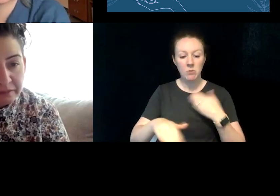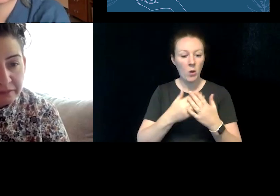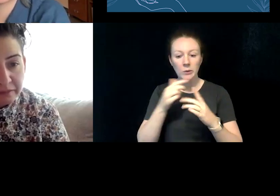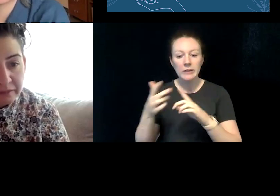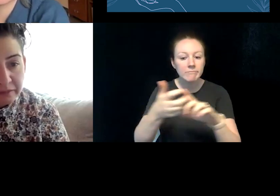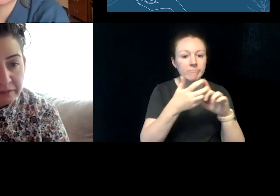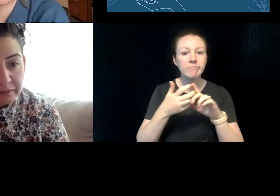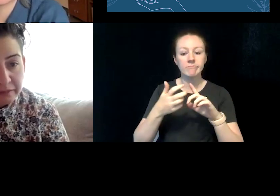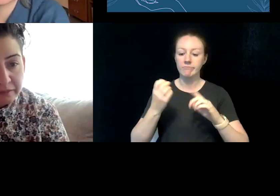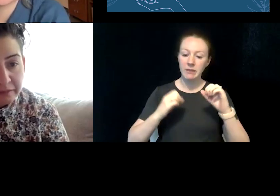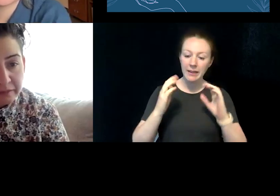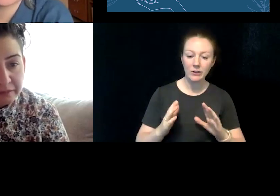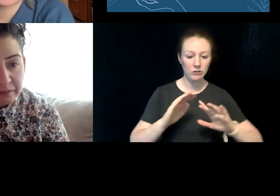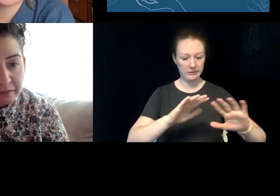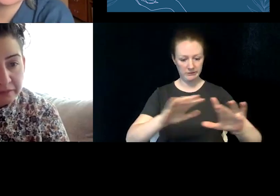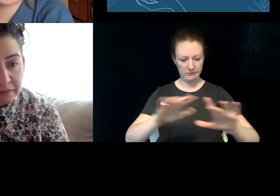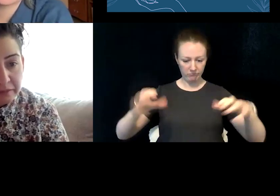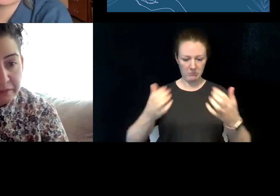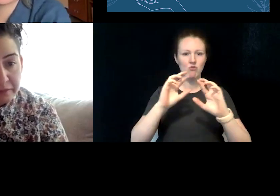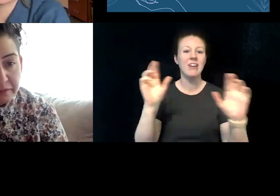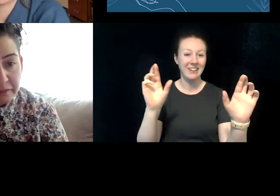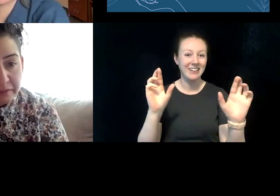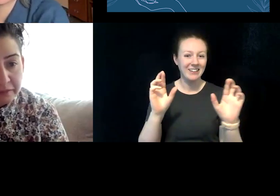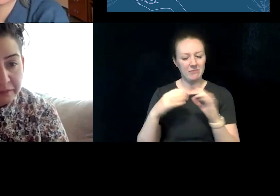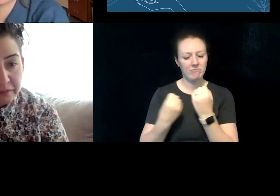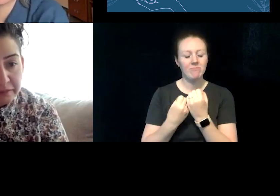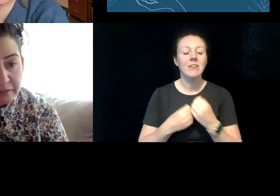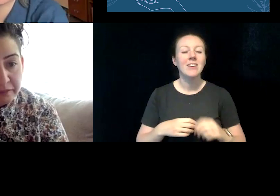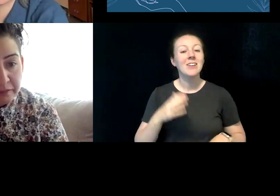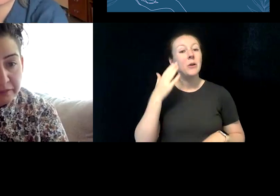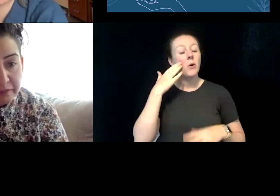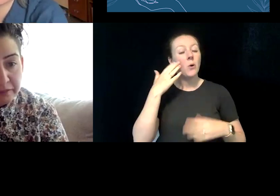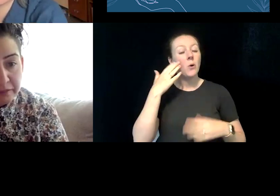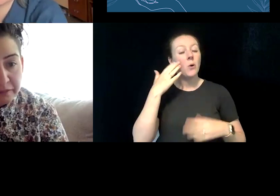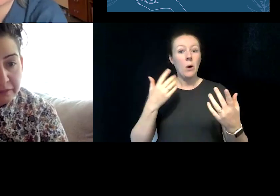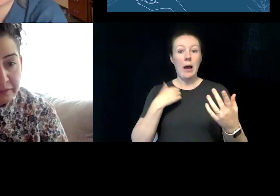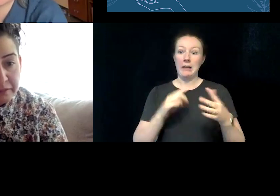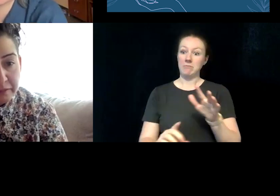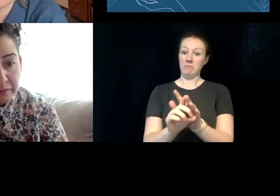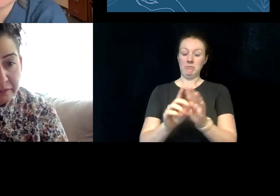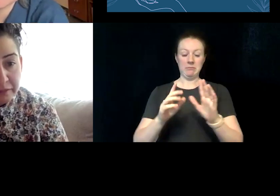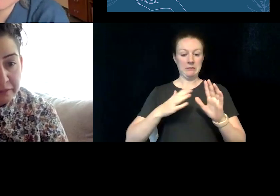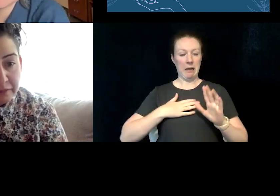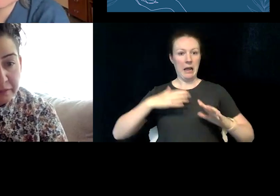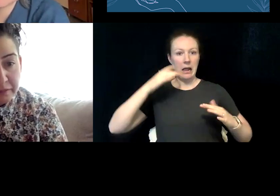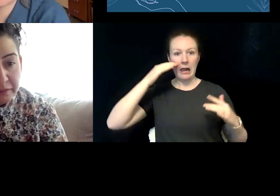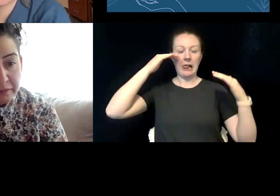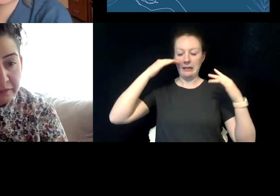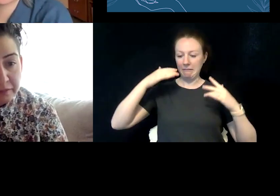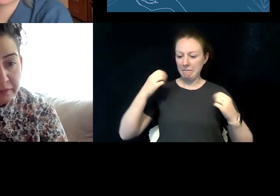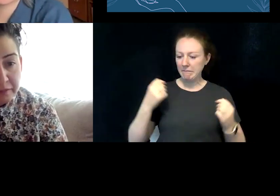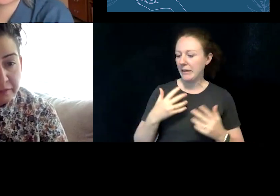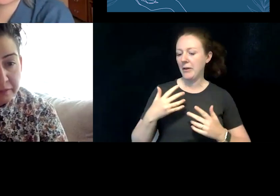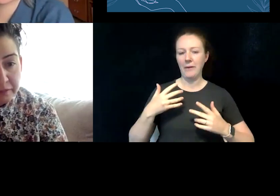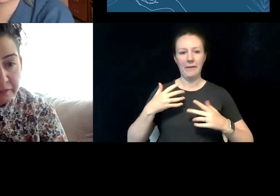So when we got to this space, with all, you know, me with, you know, with all of my anxiety and fear and like, how can I do this and what's going